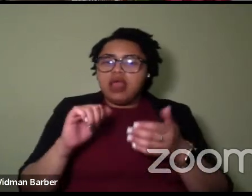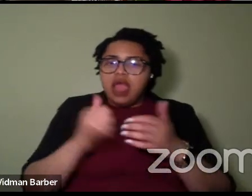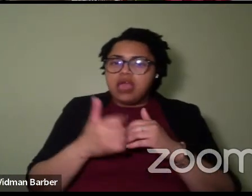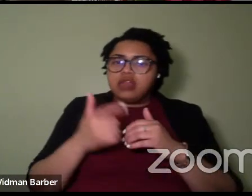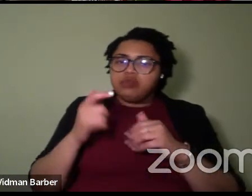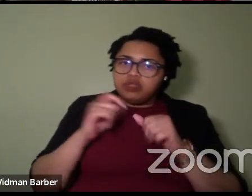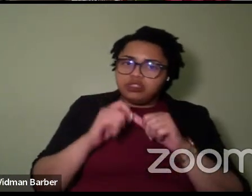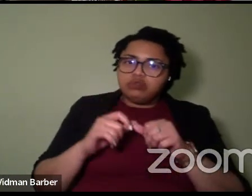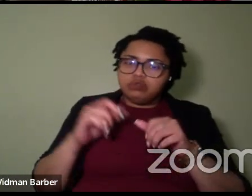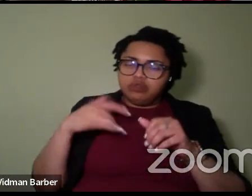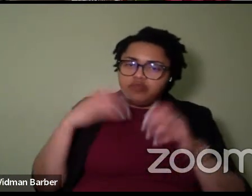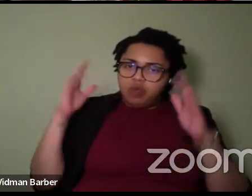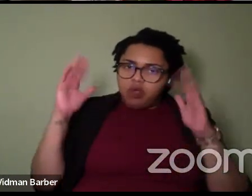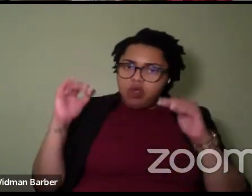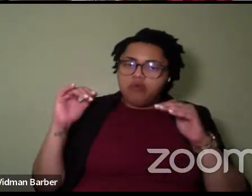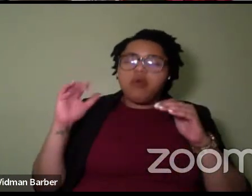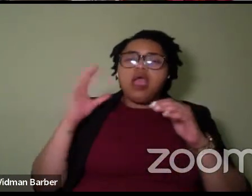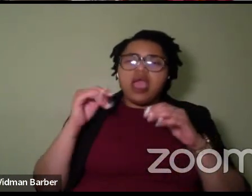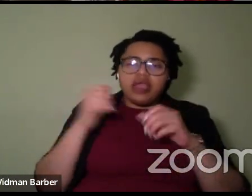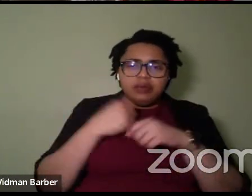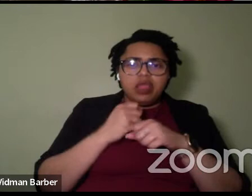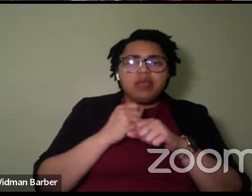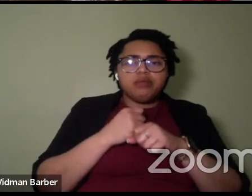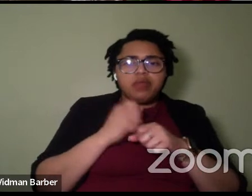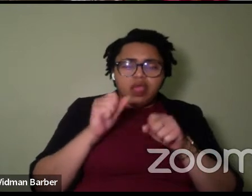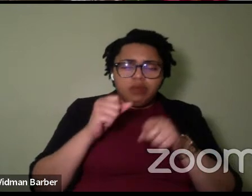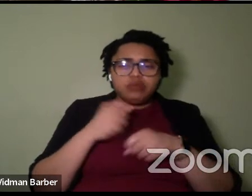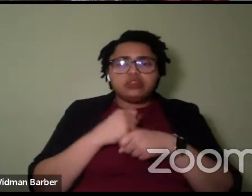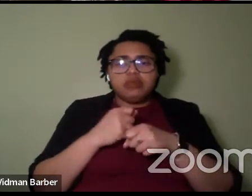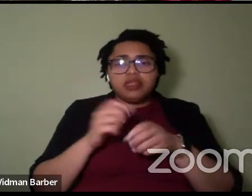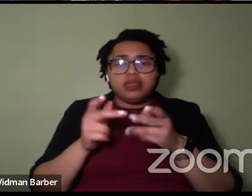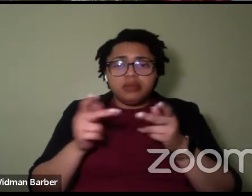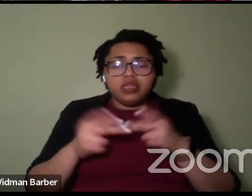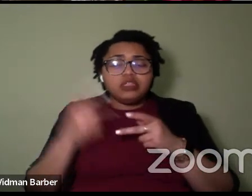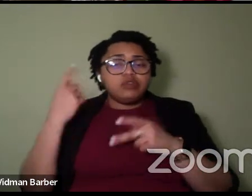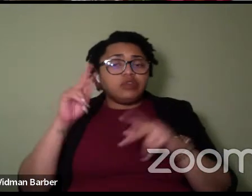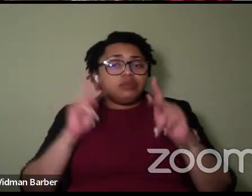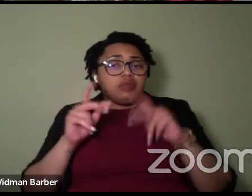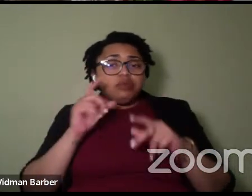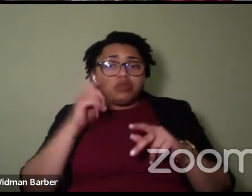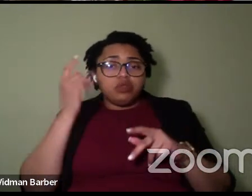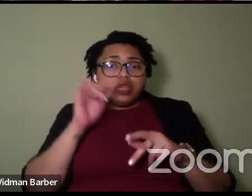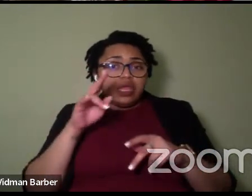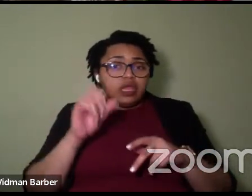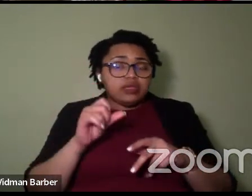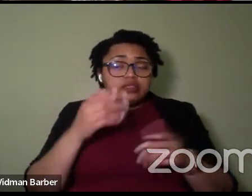be able to create the space for folks who look like us who maybe aren't there yet with their truth